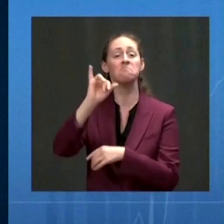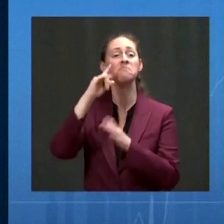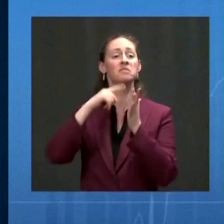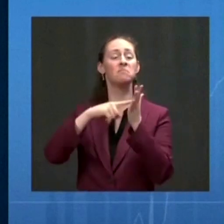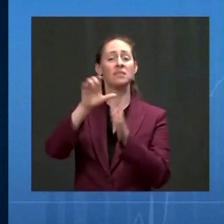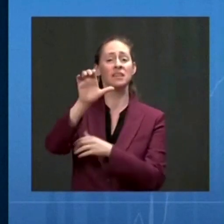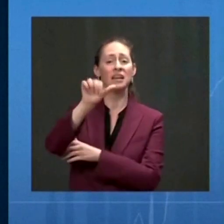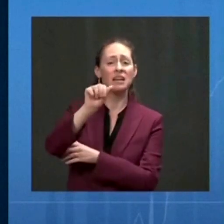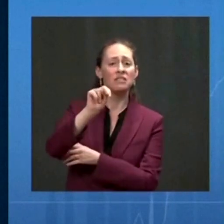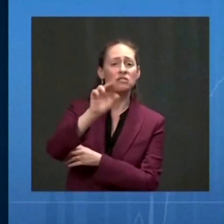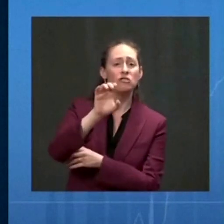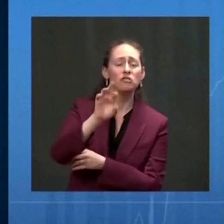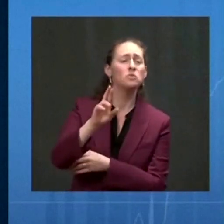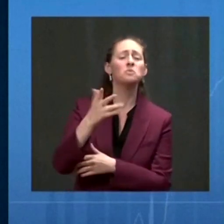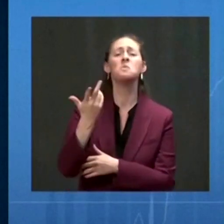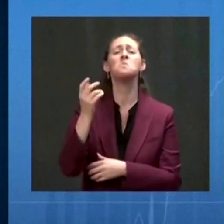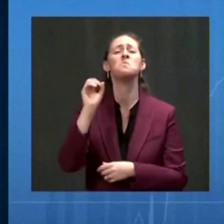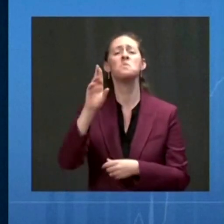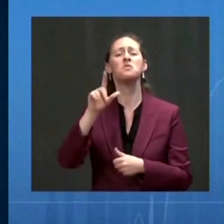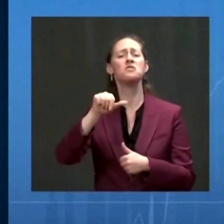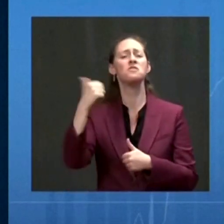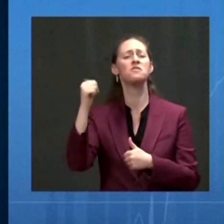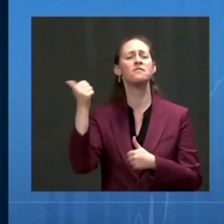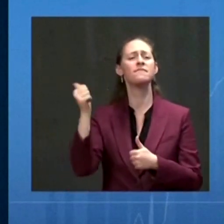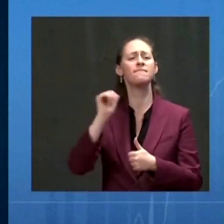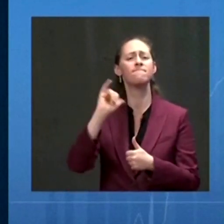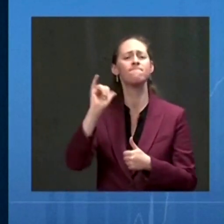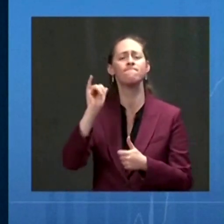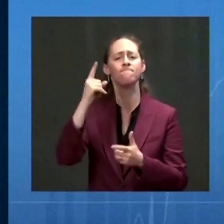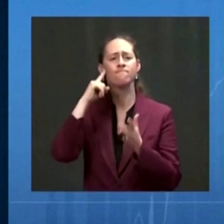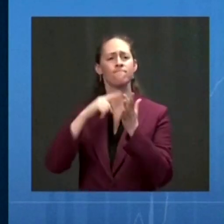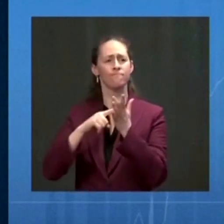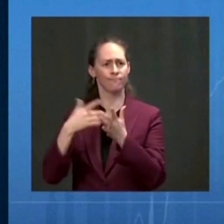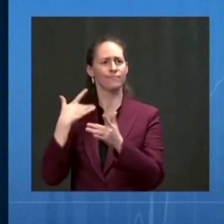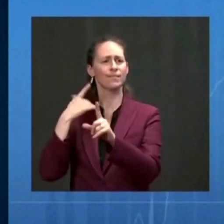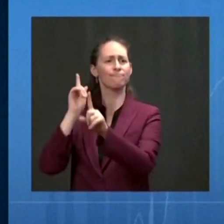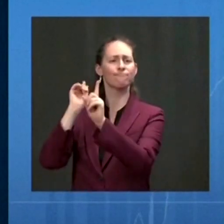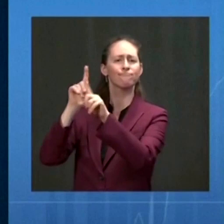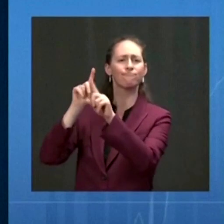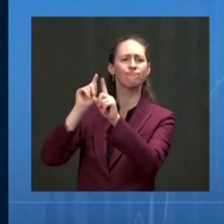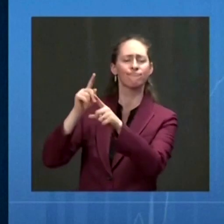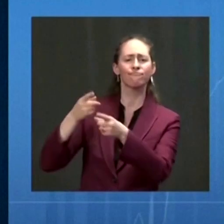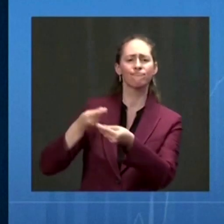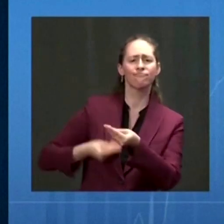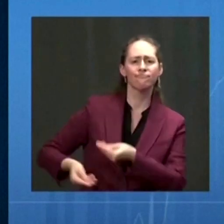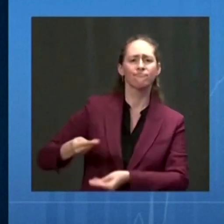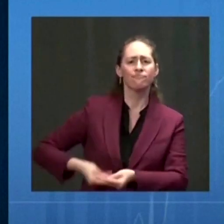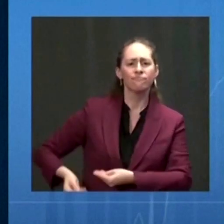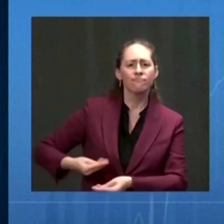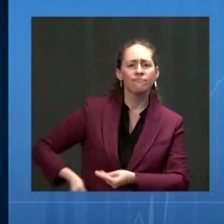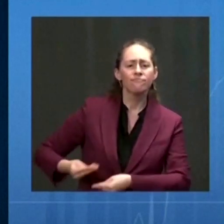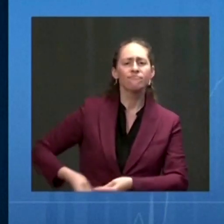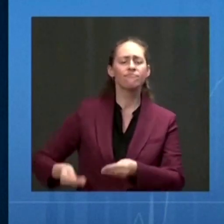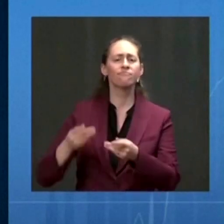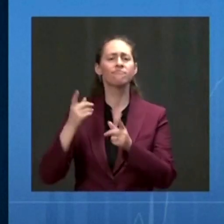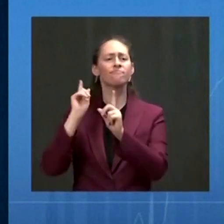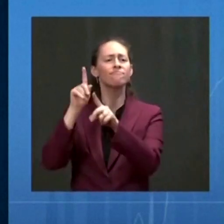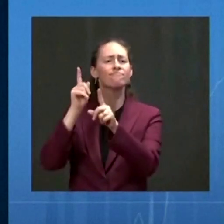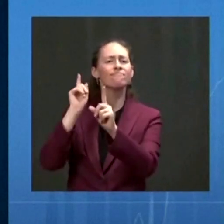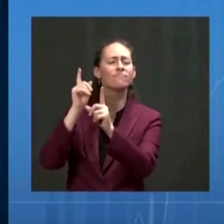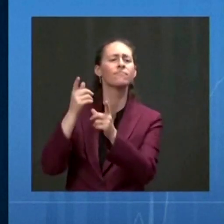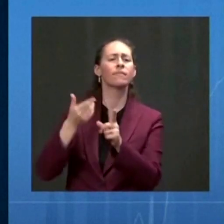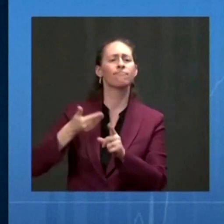adequate immune response to just 2 doses of the COVID vaccine. To be clear, this is a very small population.